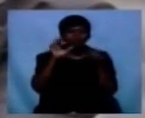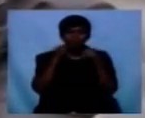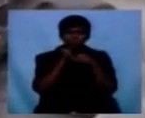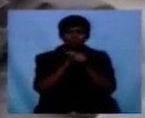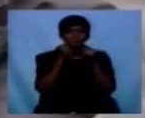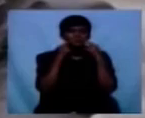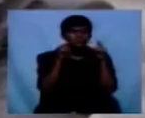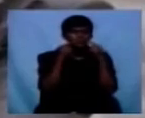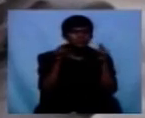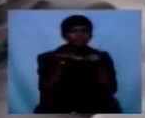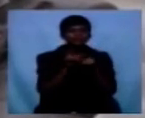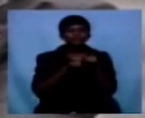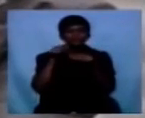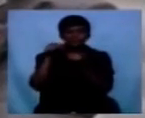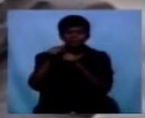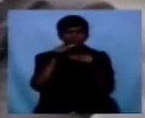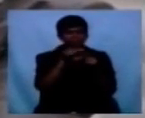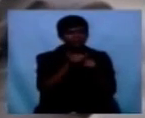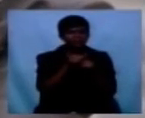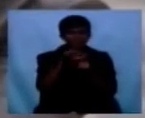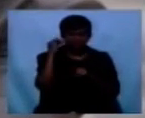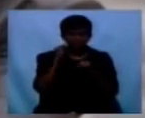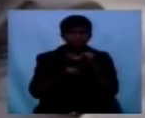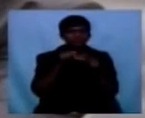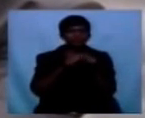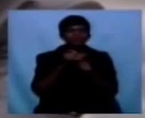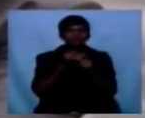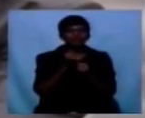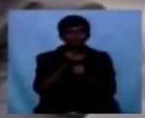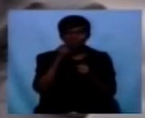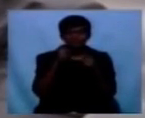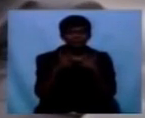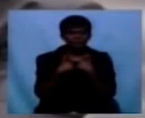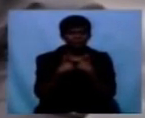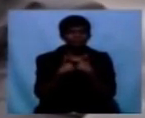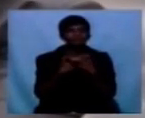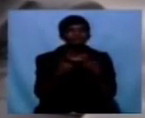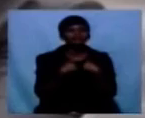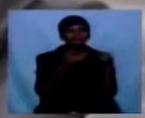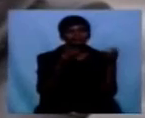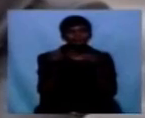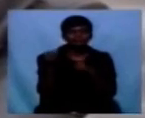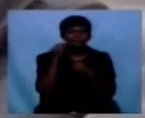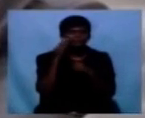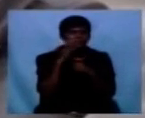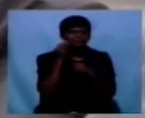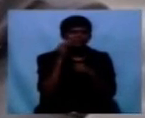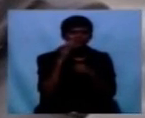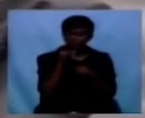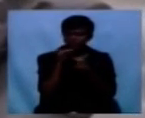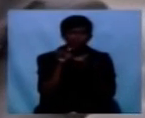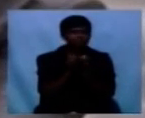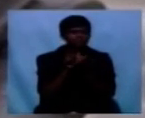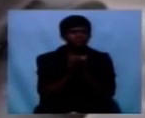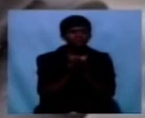We shall give ourselves target that by the end of every year, we must come up with so many housing units, not just in Lusaka.